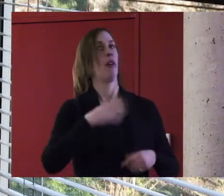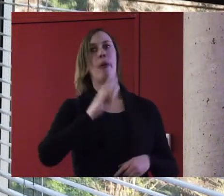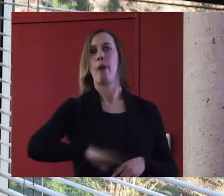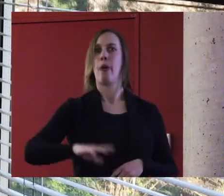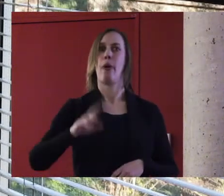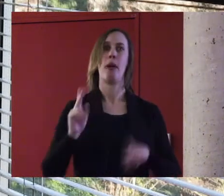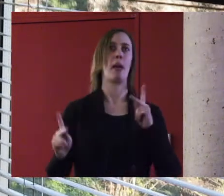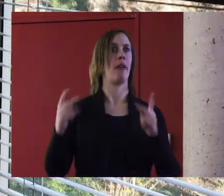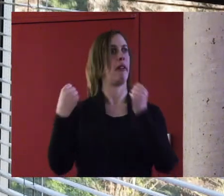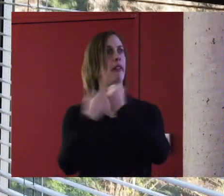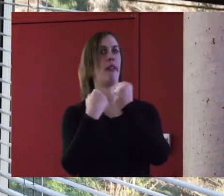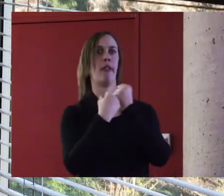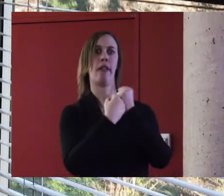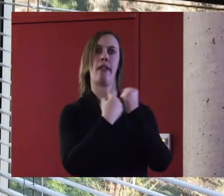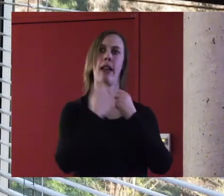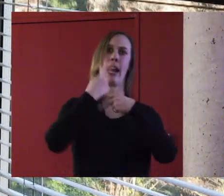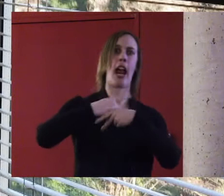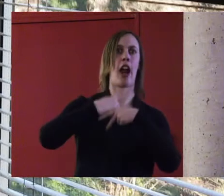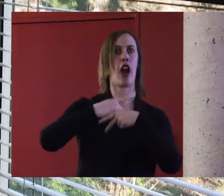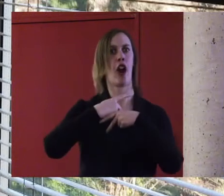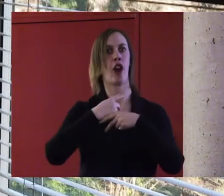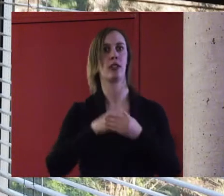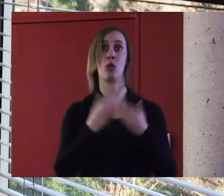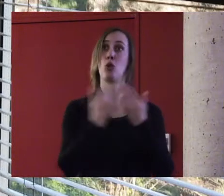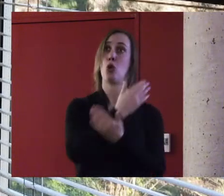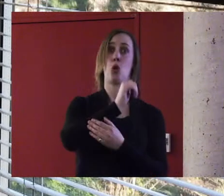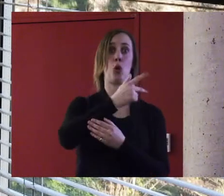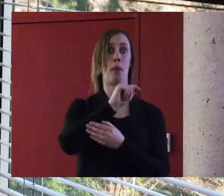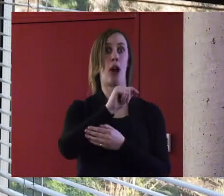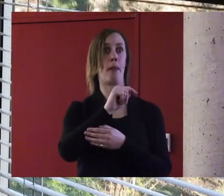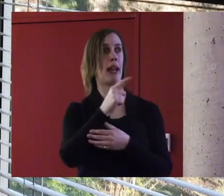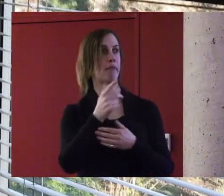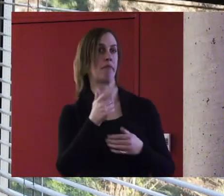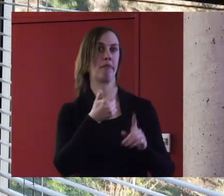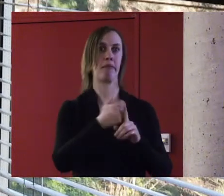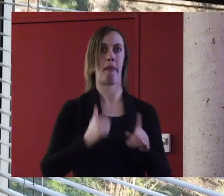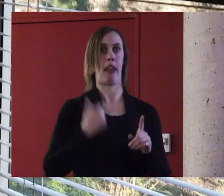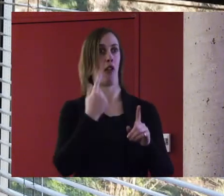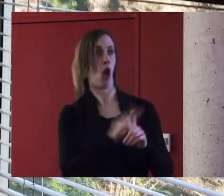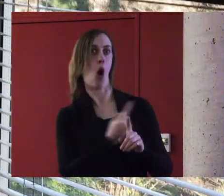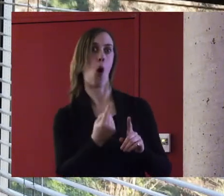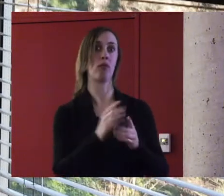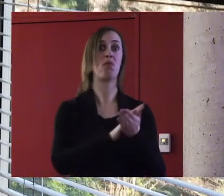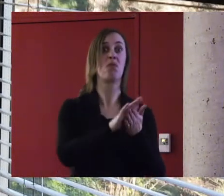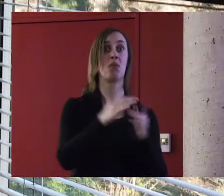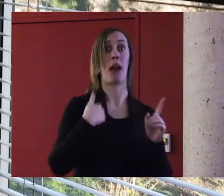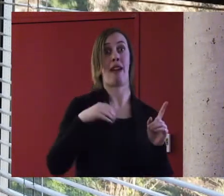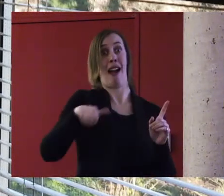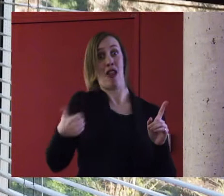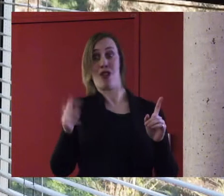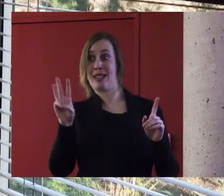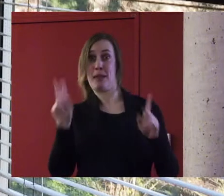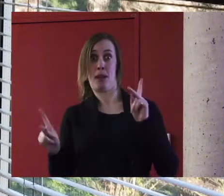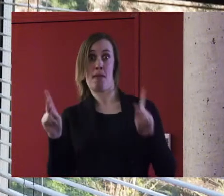received. In her own apartment in a new and spacious facility, she shared 24/7 care with 6 other people who